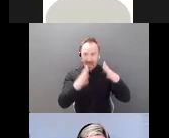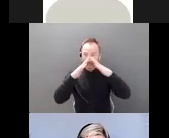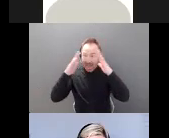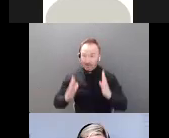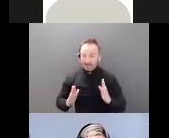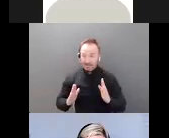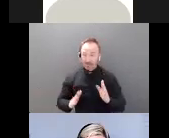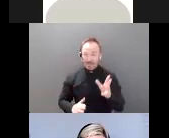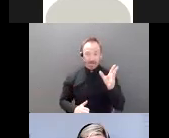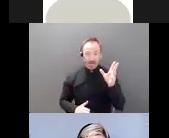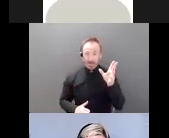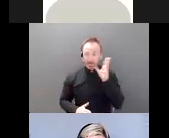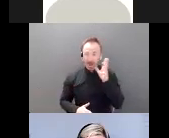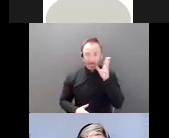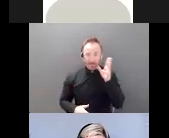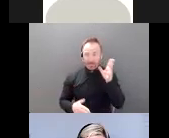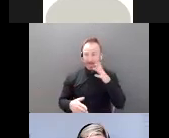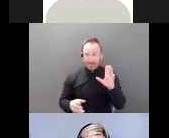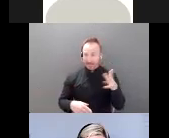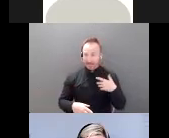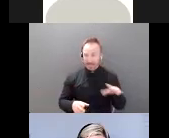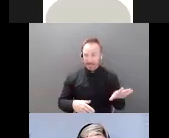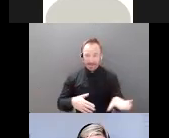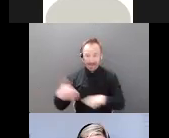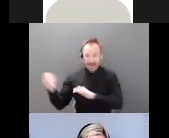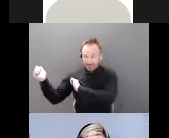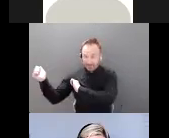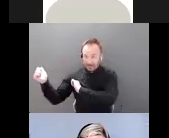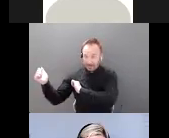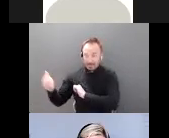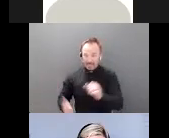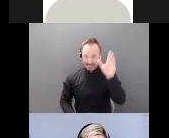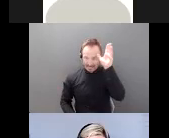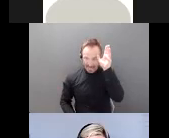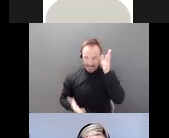not there anymore, and now they have to renegotiate things. So early conversation is good.